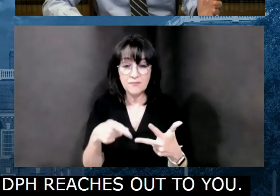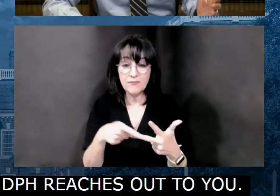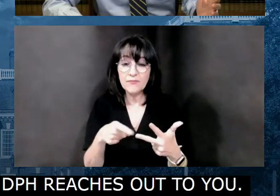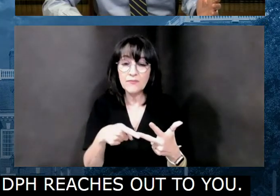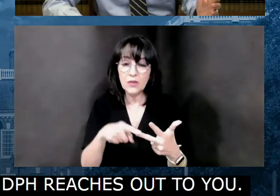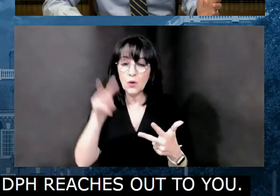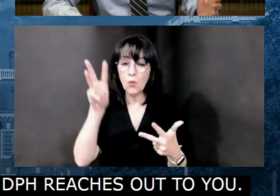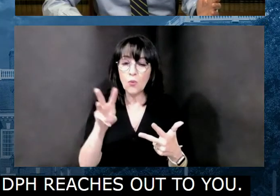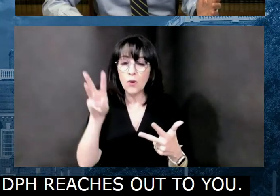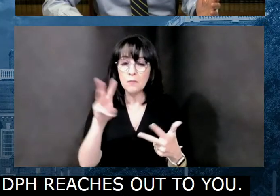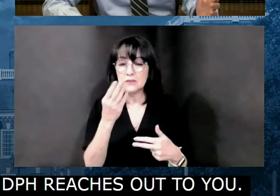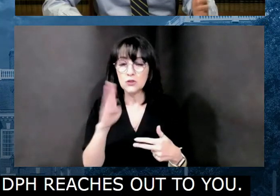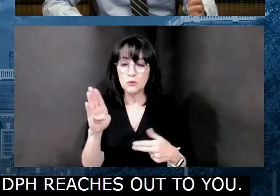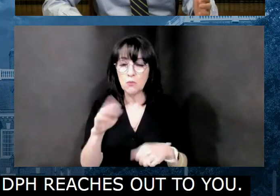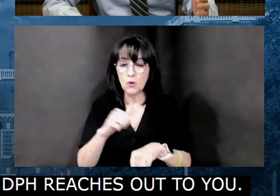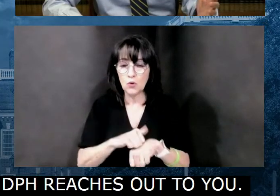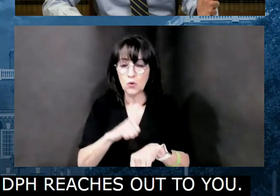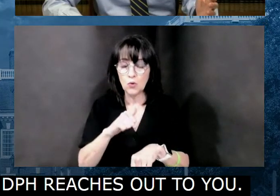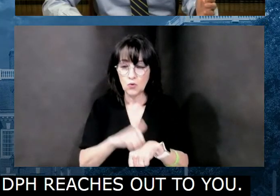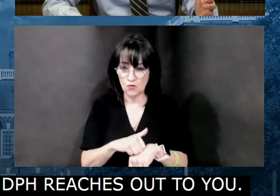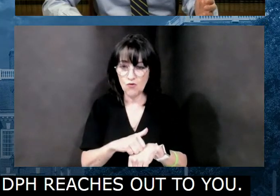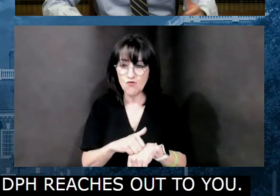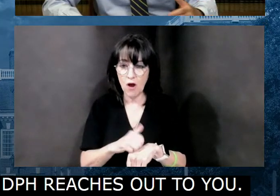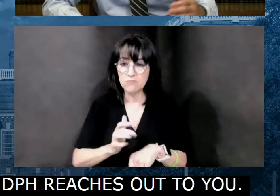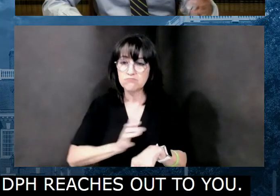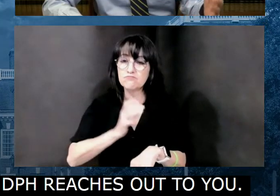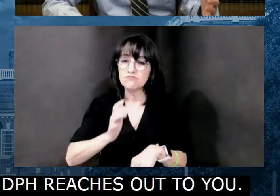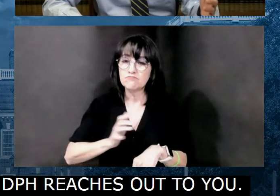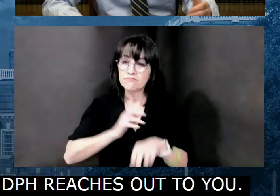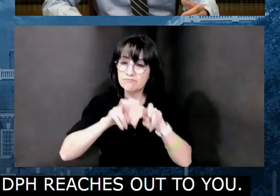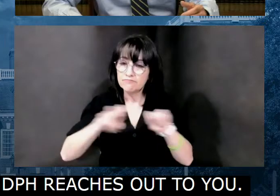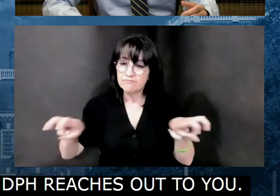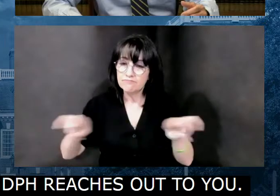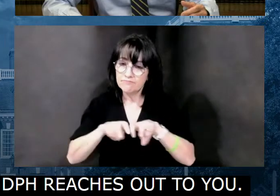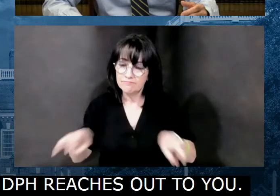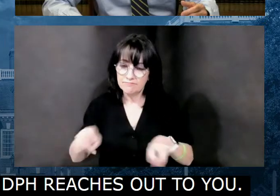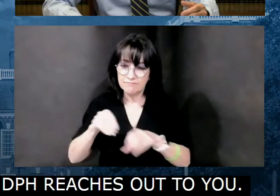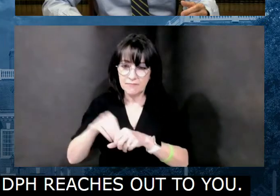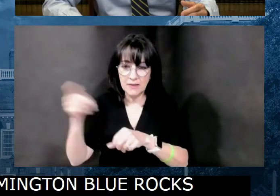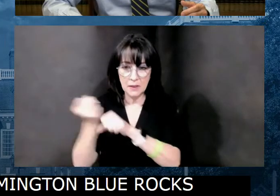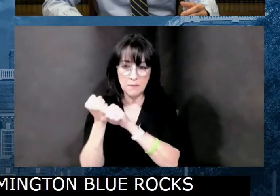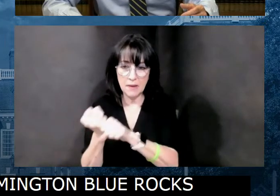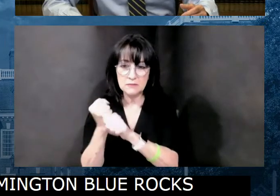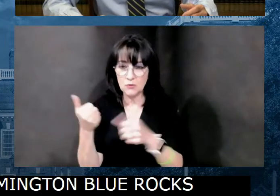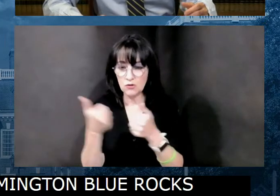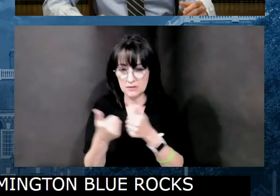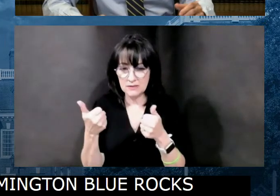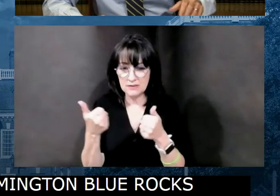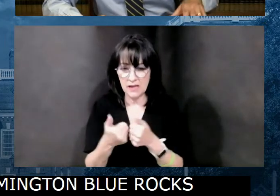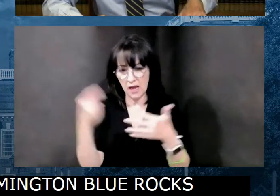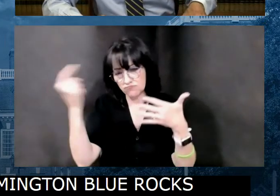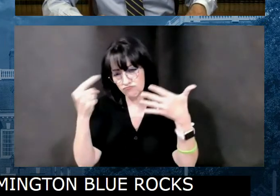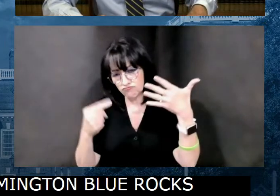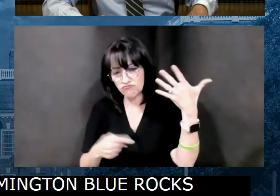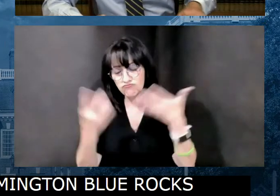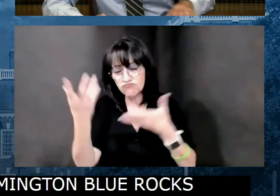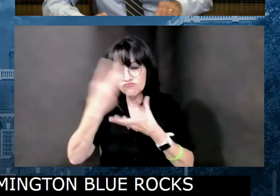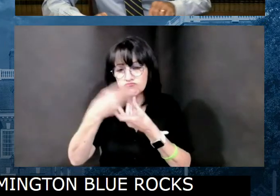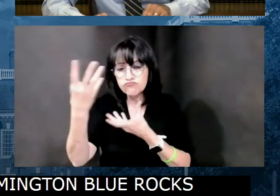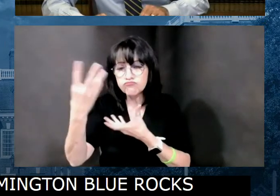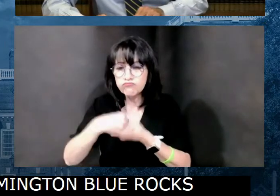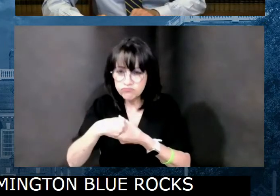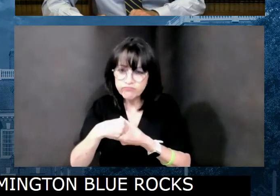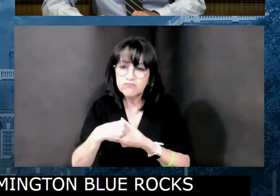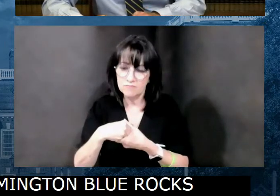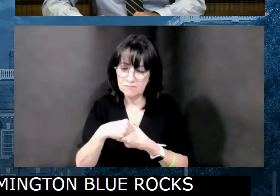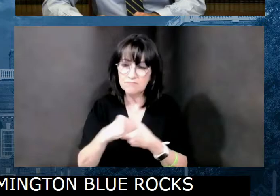Blue Rocks luxury suite, so 20 or 25 tickets with all the things that go along with that at the Blue Rocks